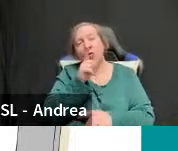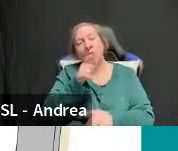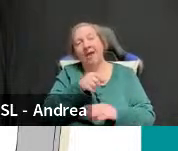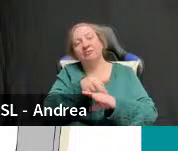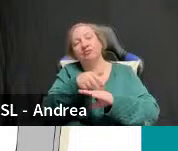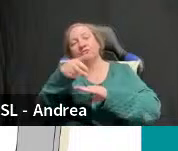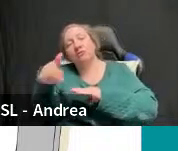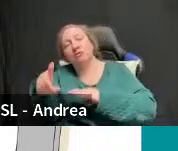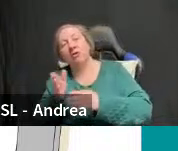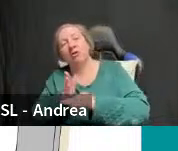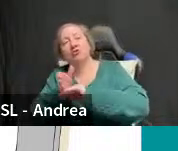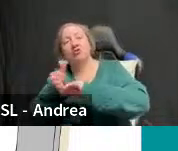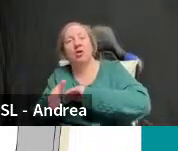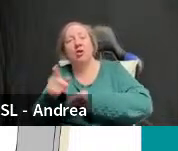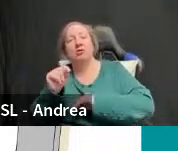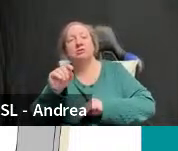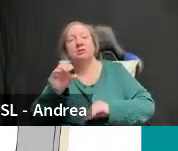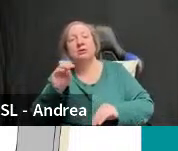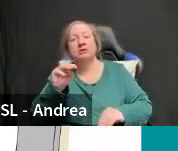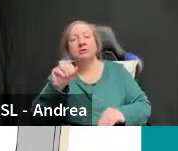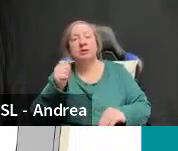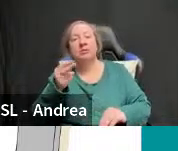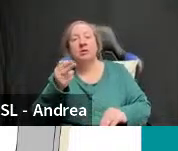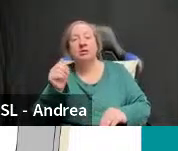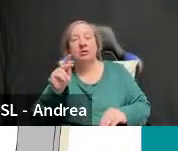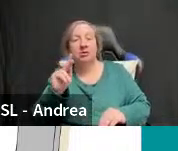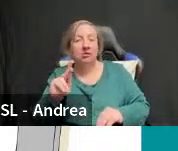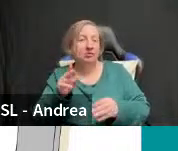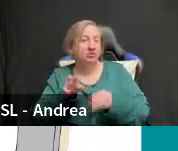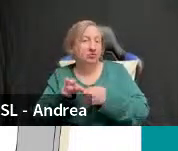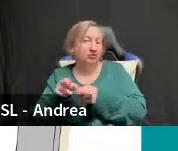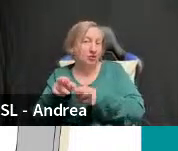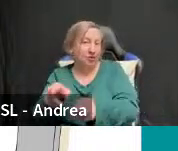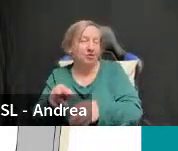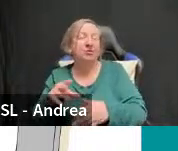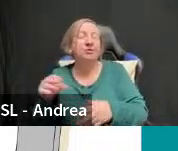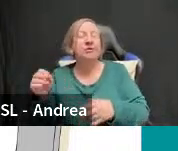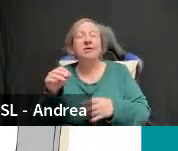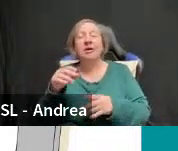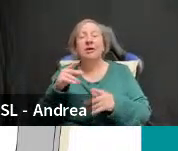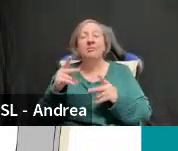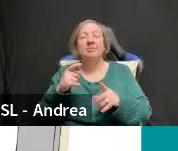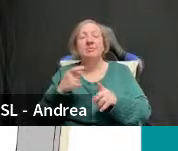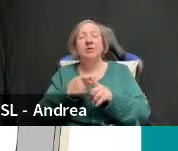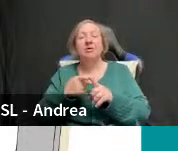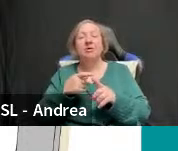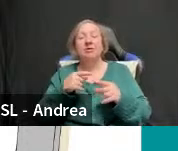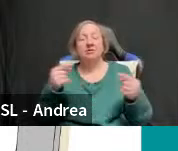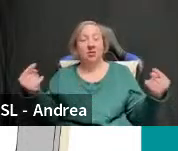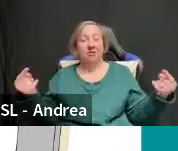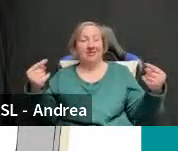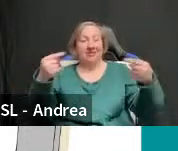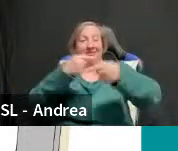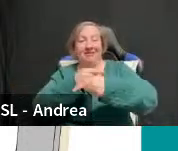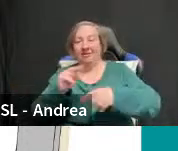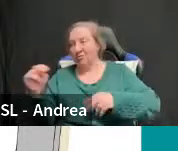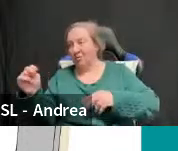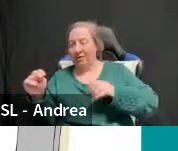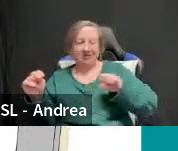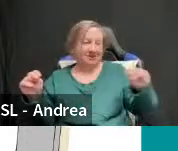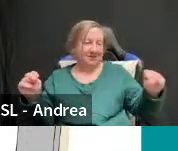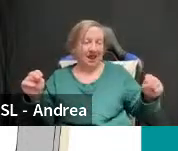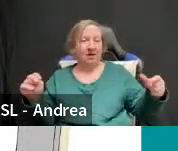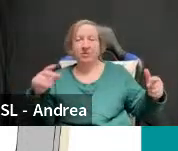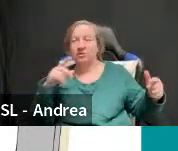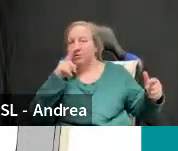Tomahawk. And the same with people going to the north, to and from the north, don't have to cross Tomahawk. What we've